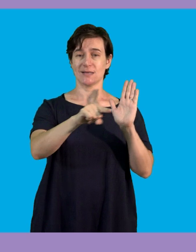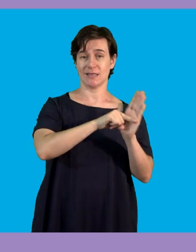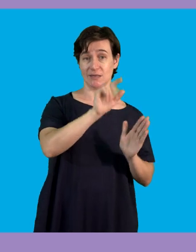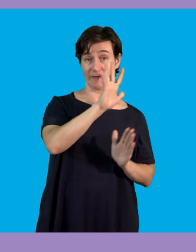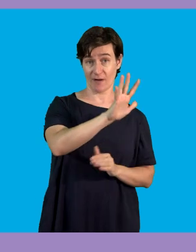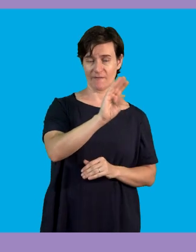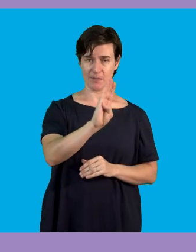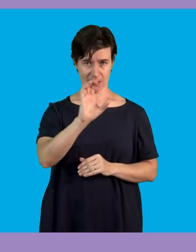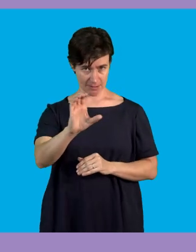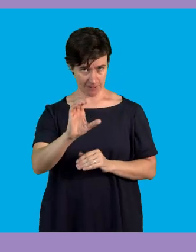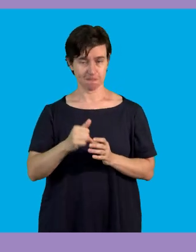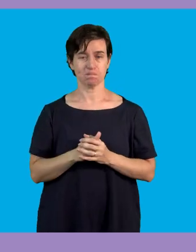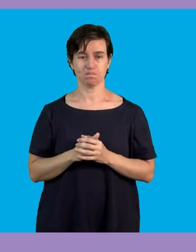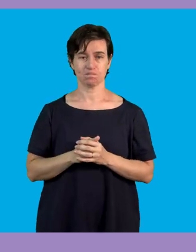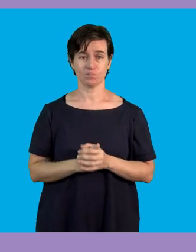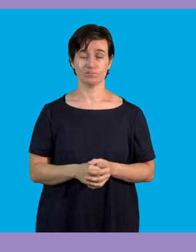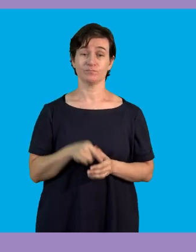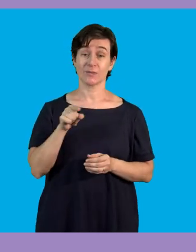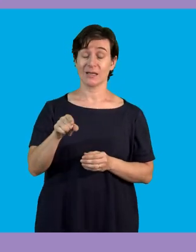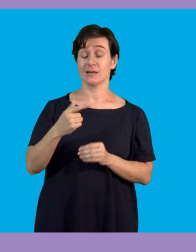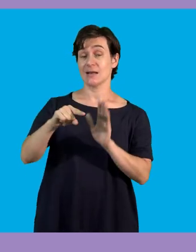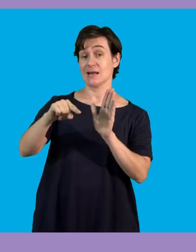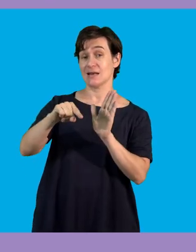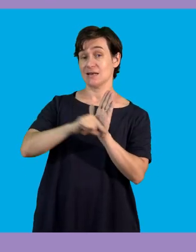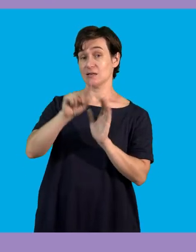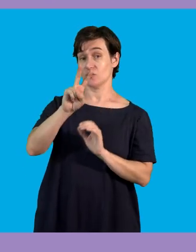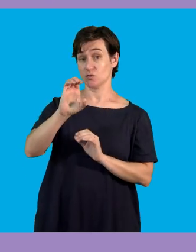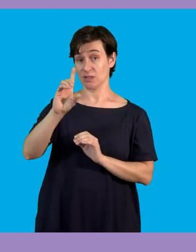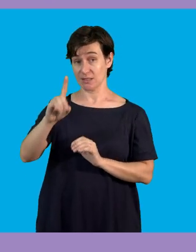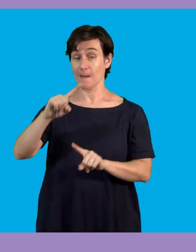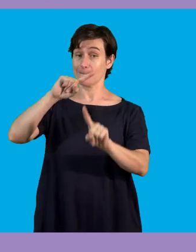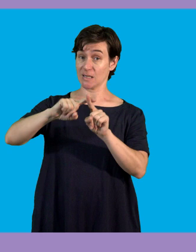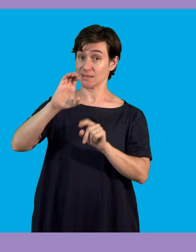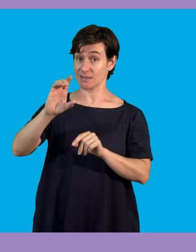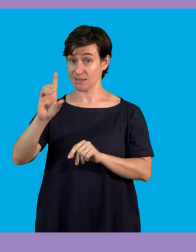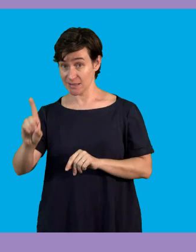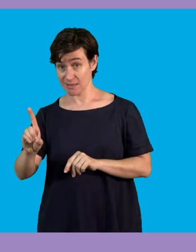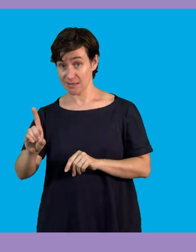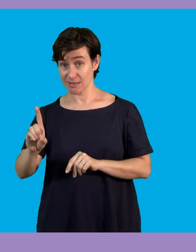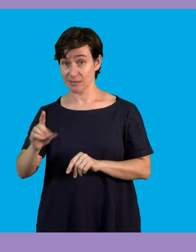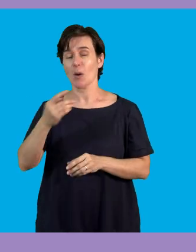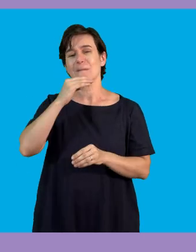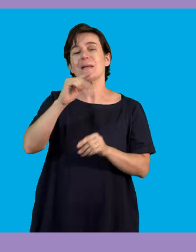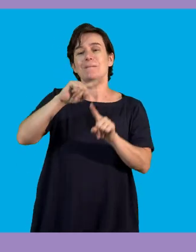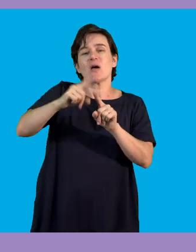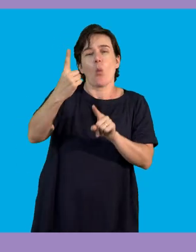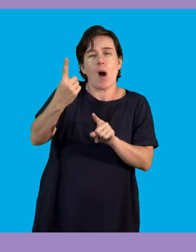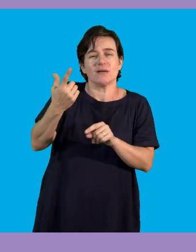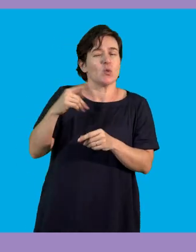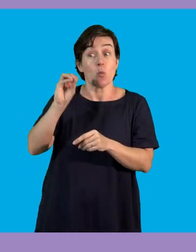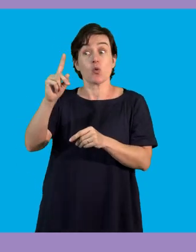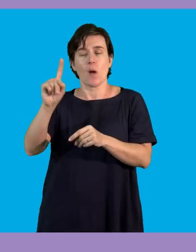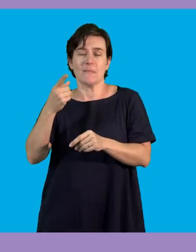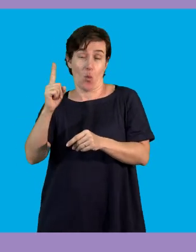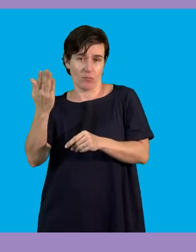negative 5BC. And then negative 2CD plus CD and plus 1 CD,